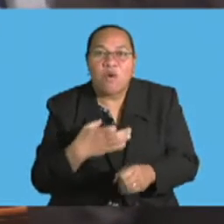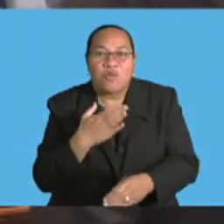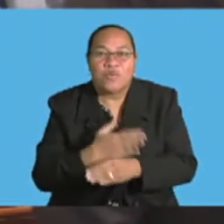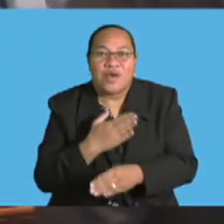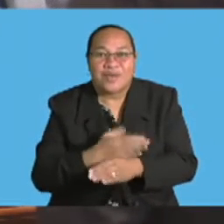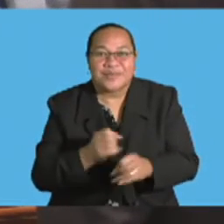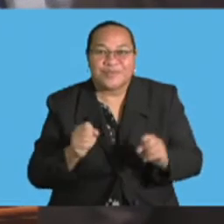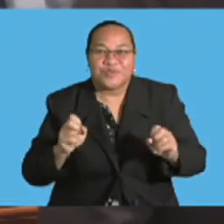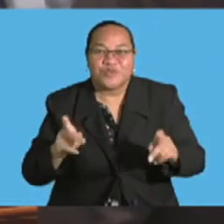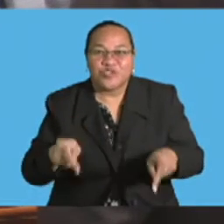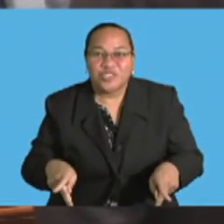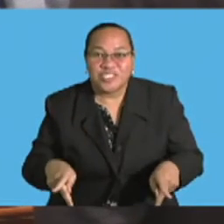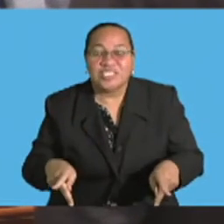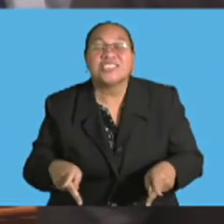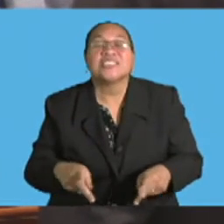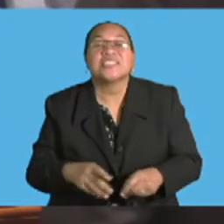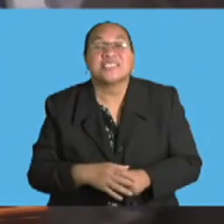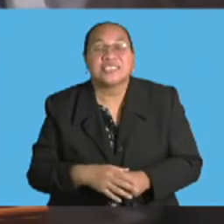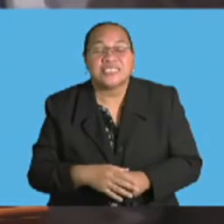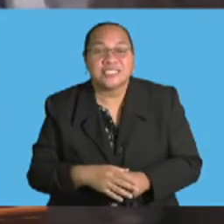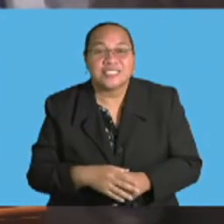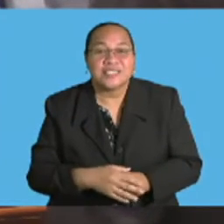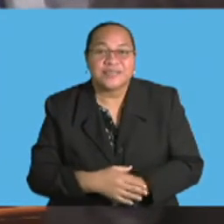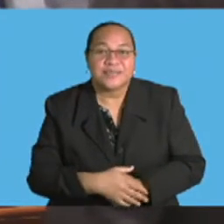Apart from the